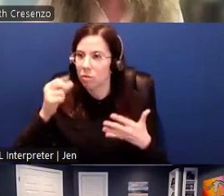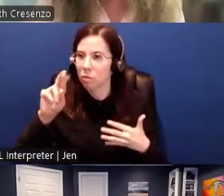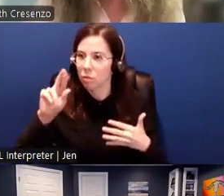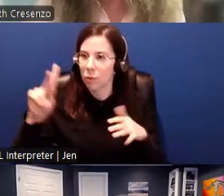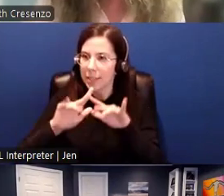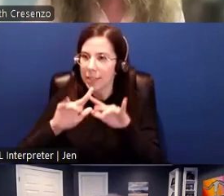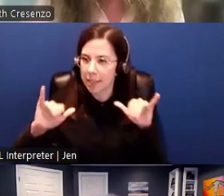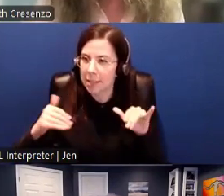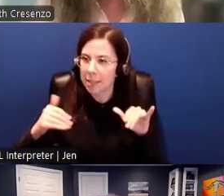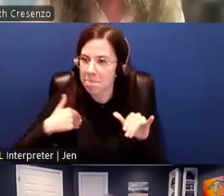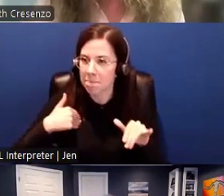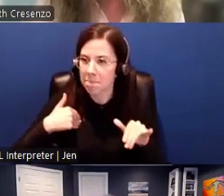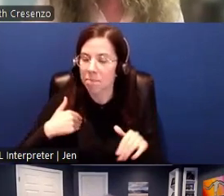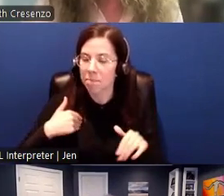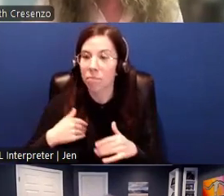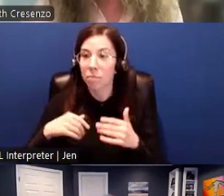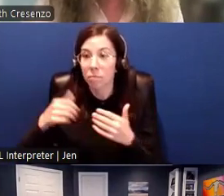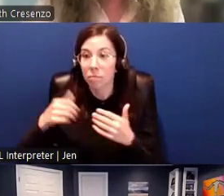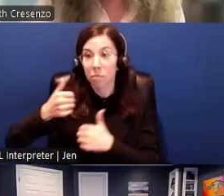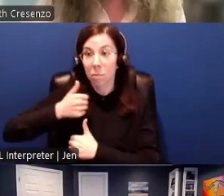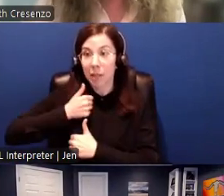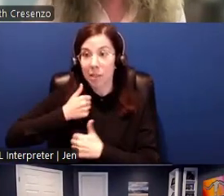And in the military, rank is